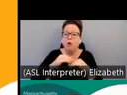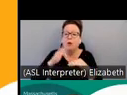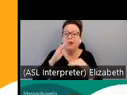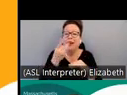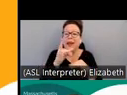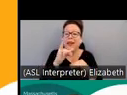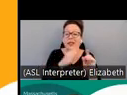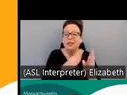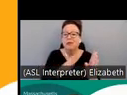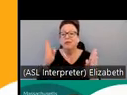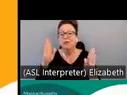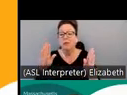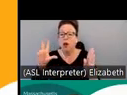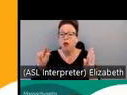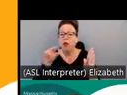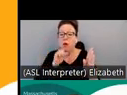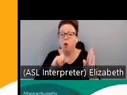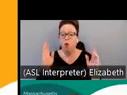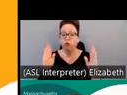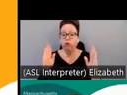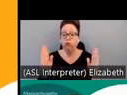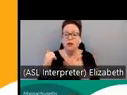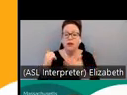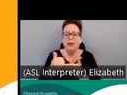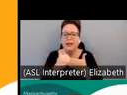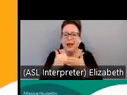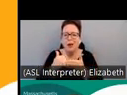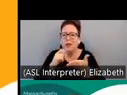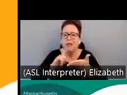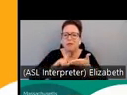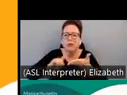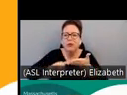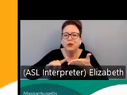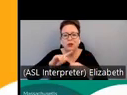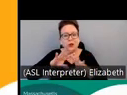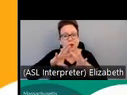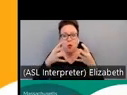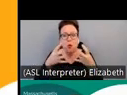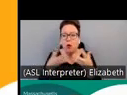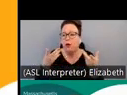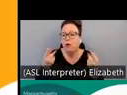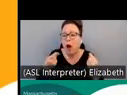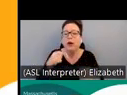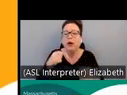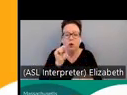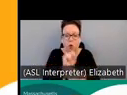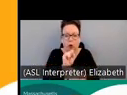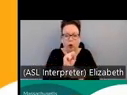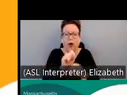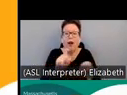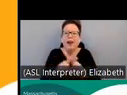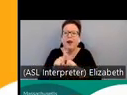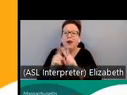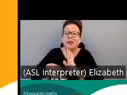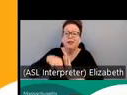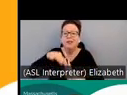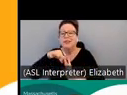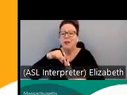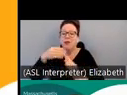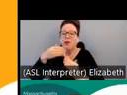years old to help them explore the world of work and discover a career